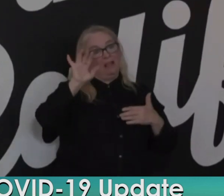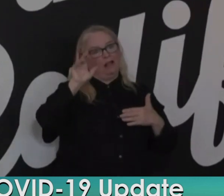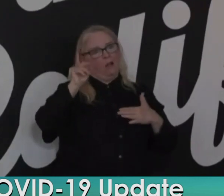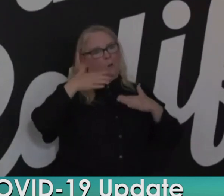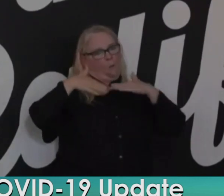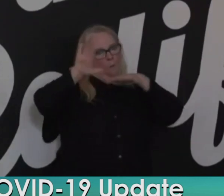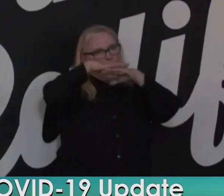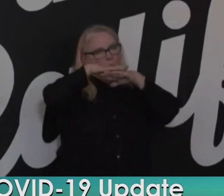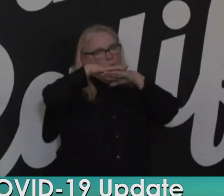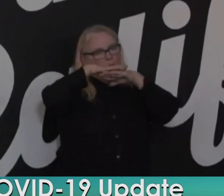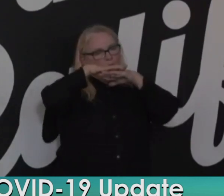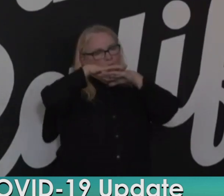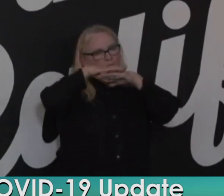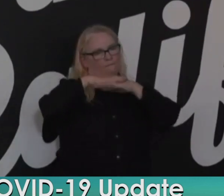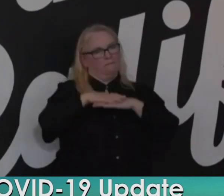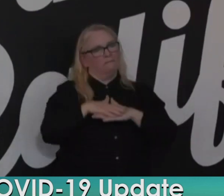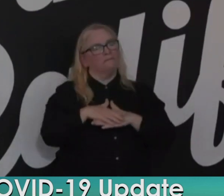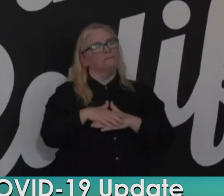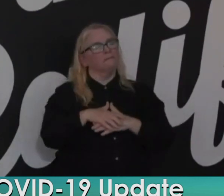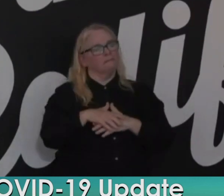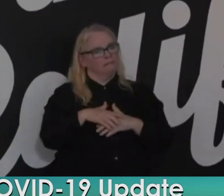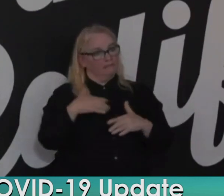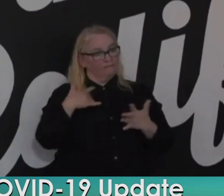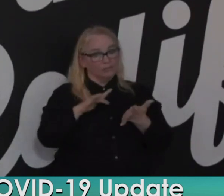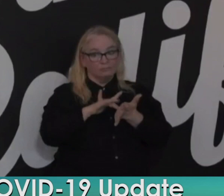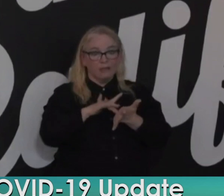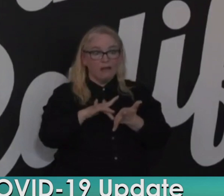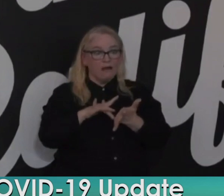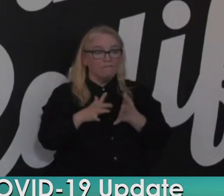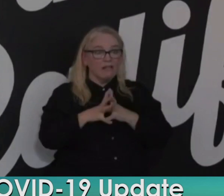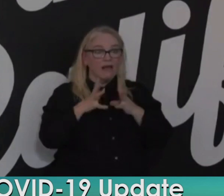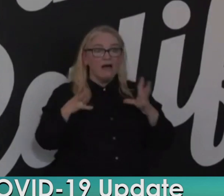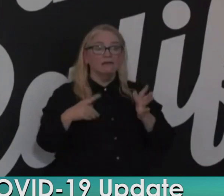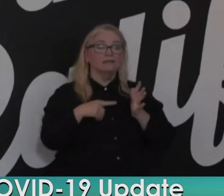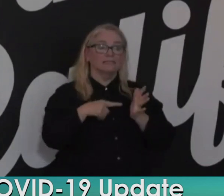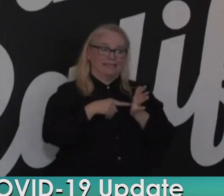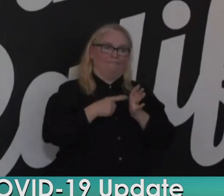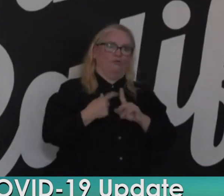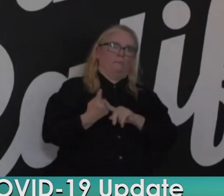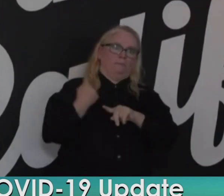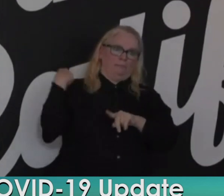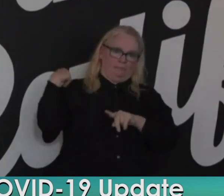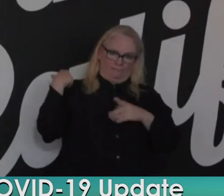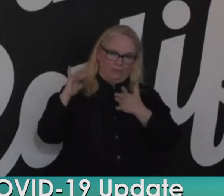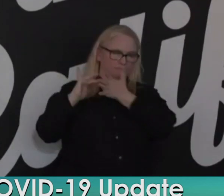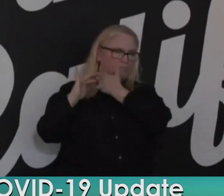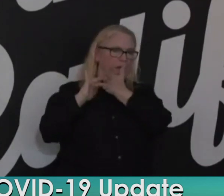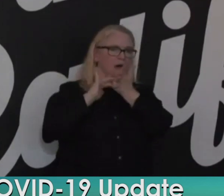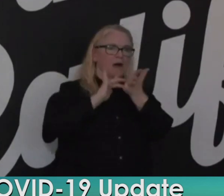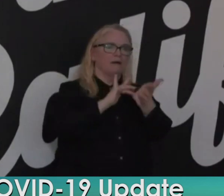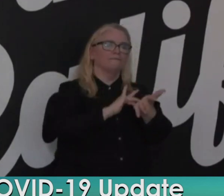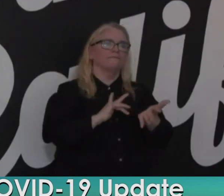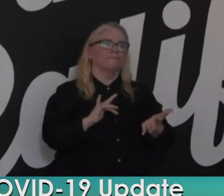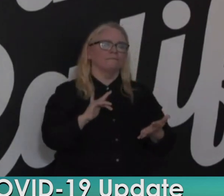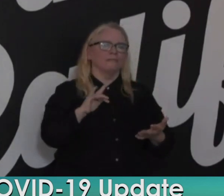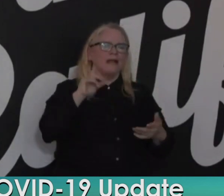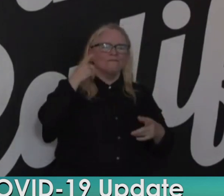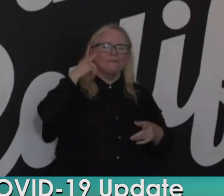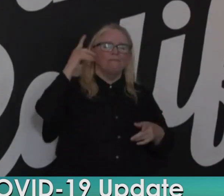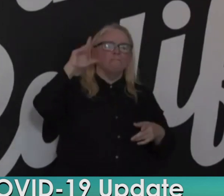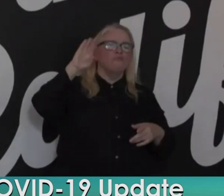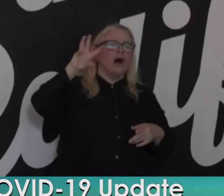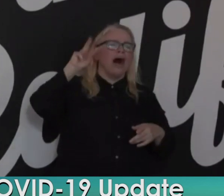We had paid off that wall of debt, previous administration, prior to Governor Brown. Governor Brown had